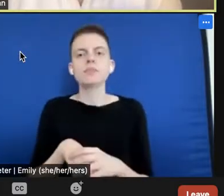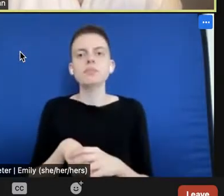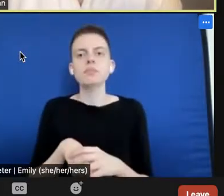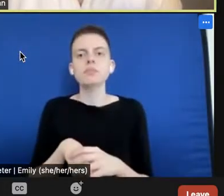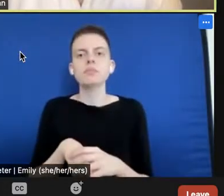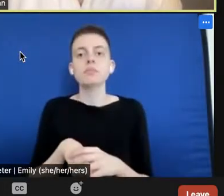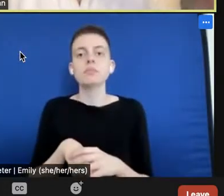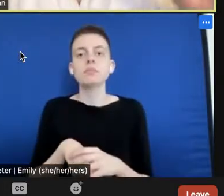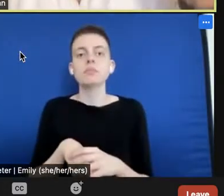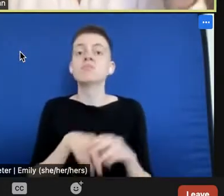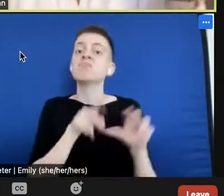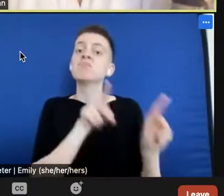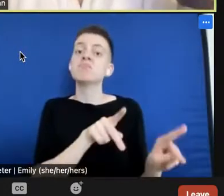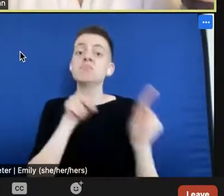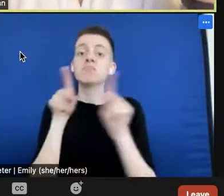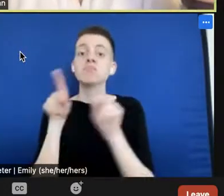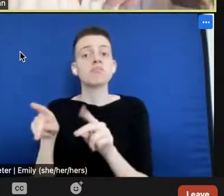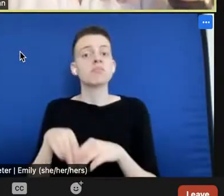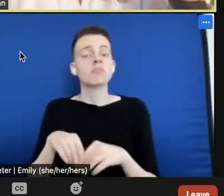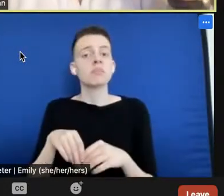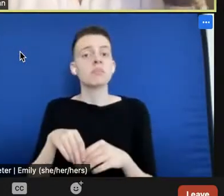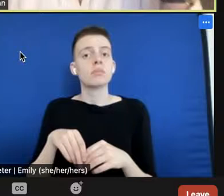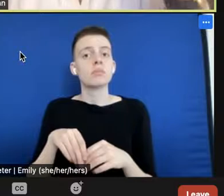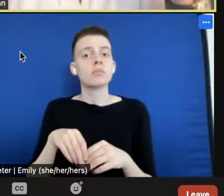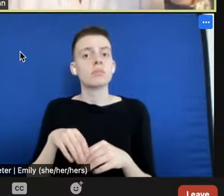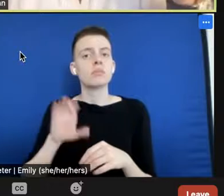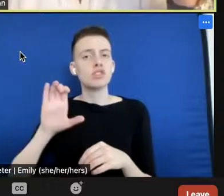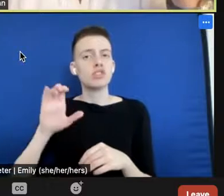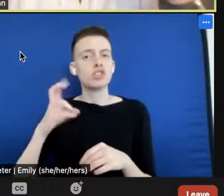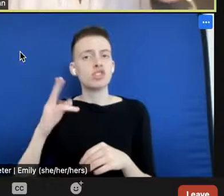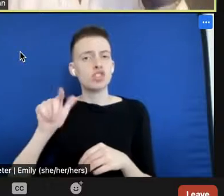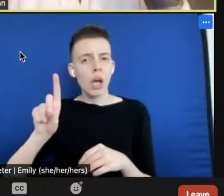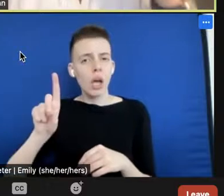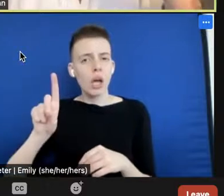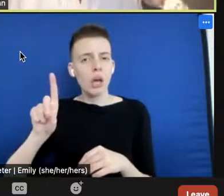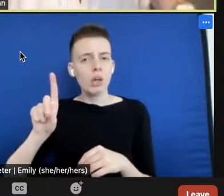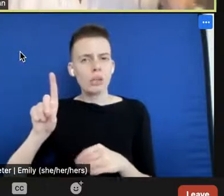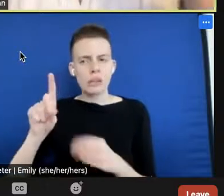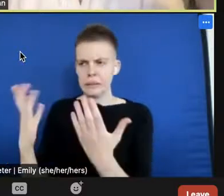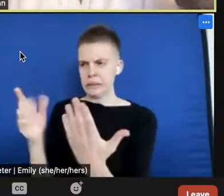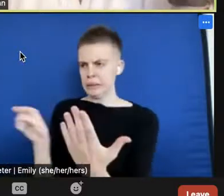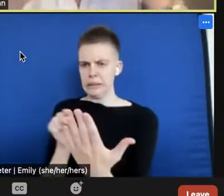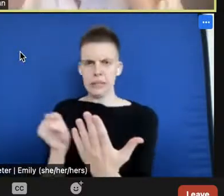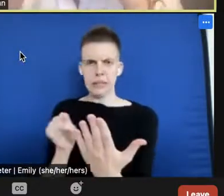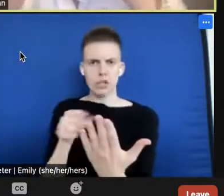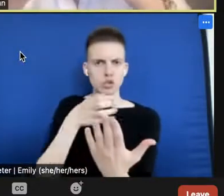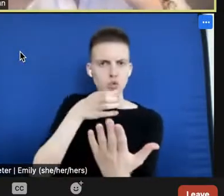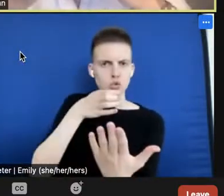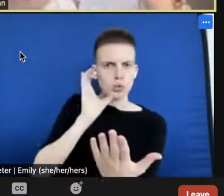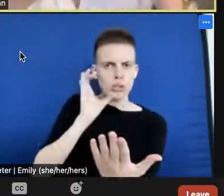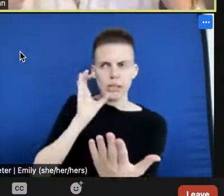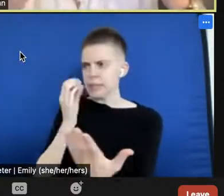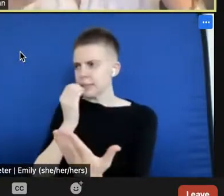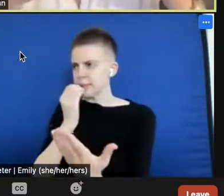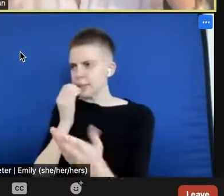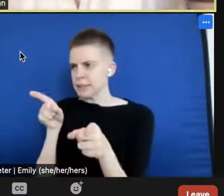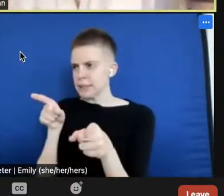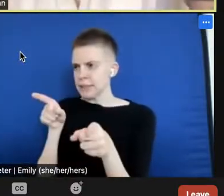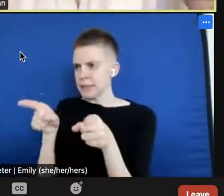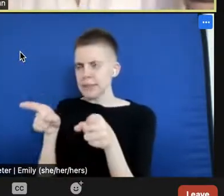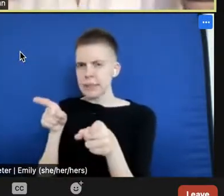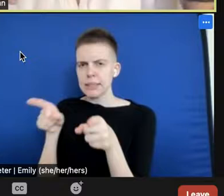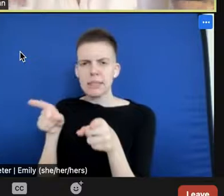a child would have difficulty with the symbol for eat versus, drink versus eat. There's just some little nuance